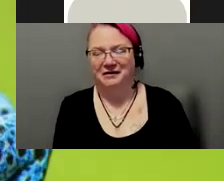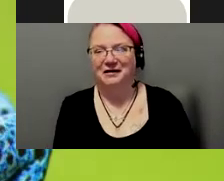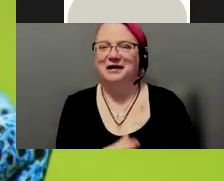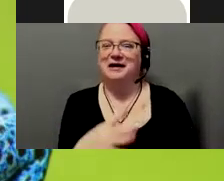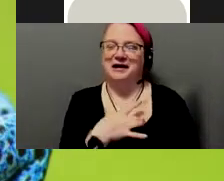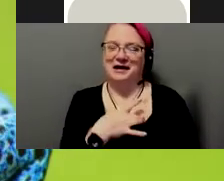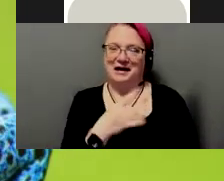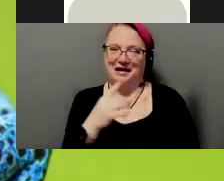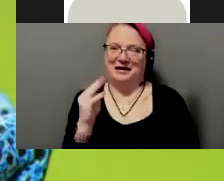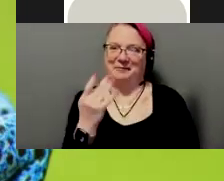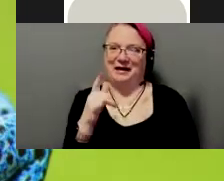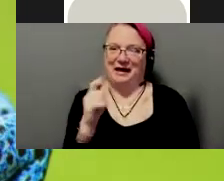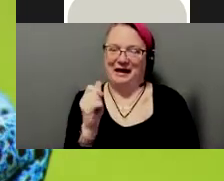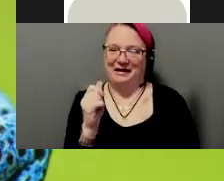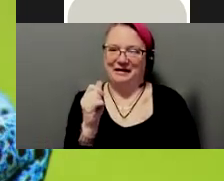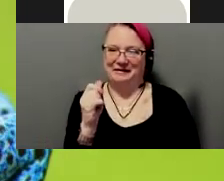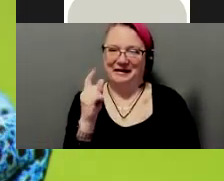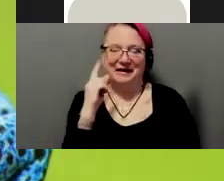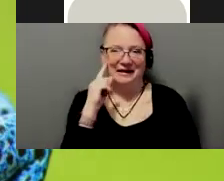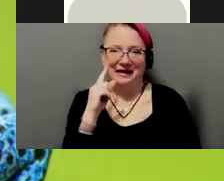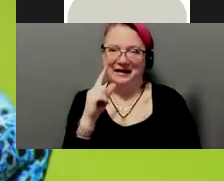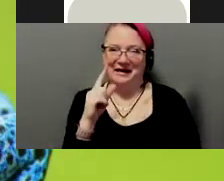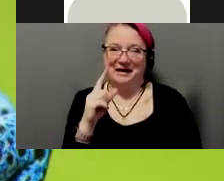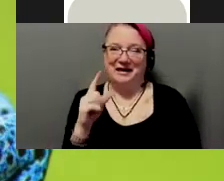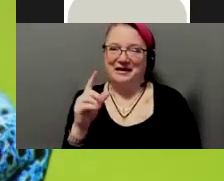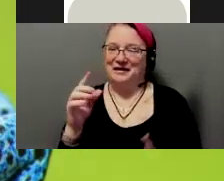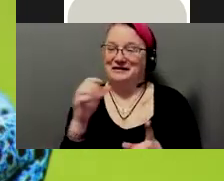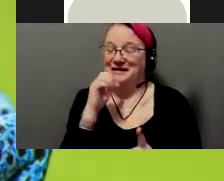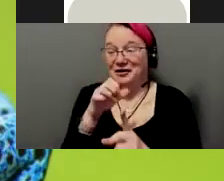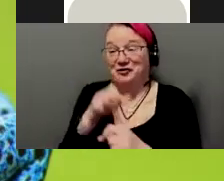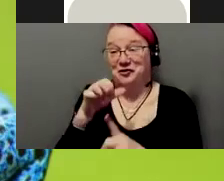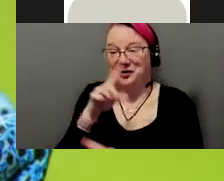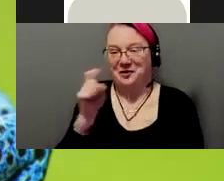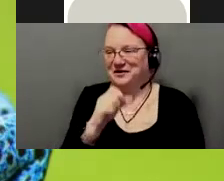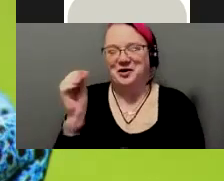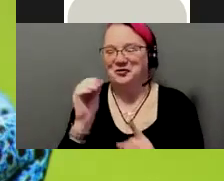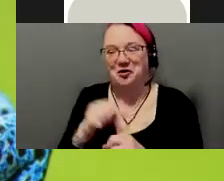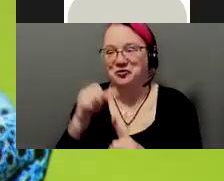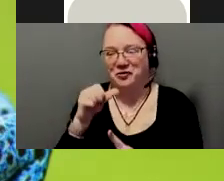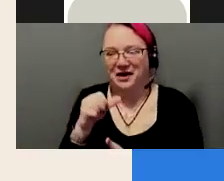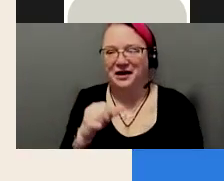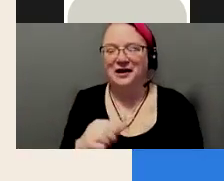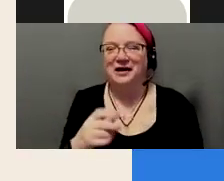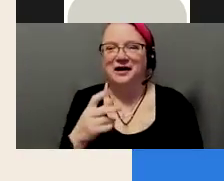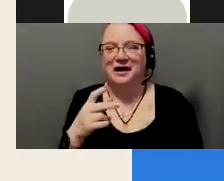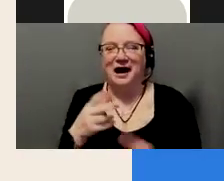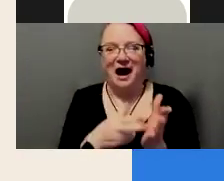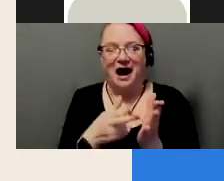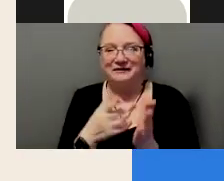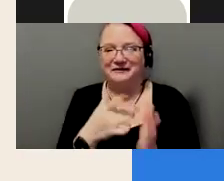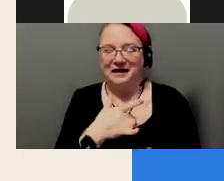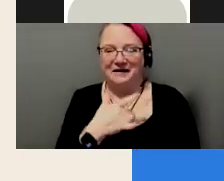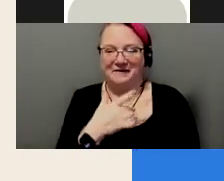I like the Michaela's thinking I have a trick question. I will say there are not trick questions. But they both do. I honestly, I feel